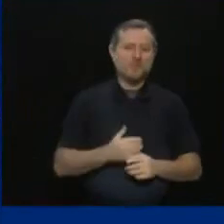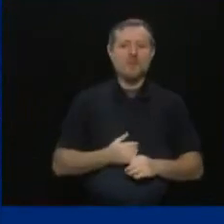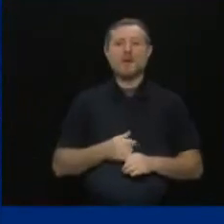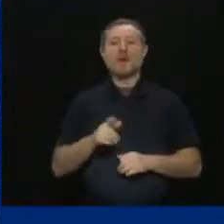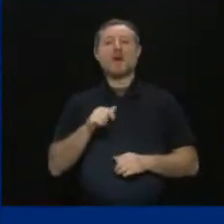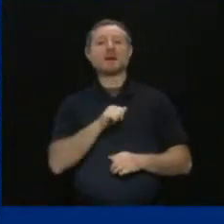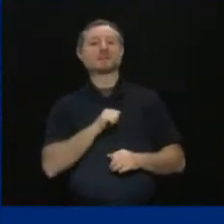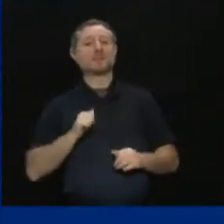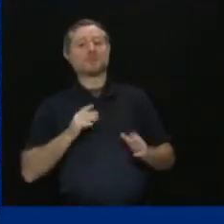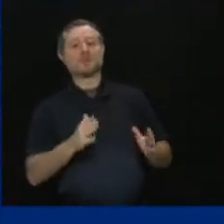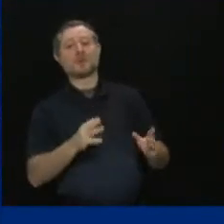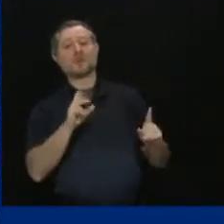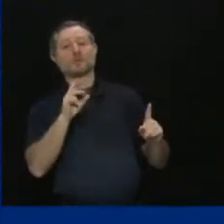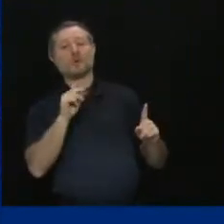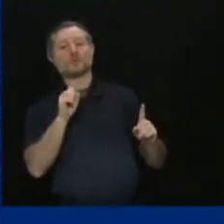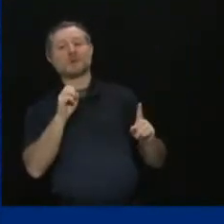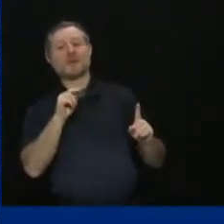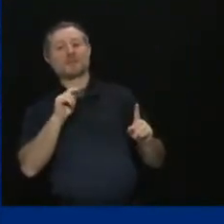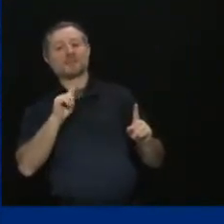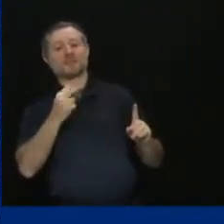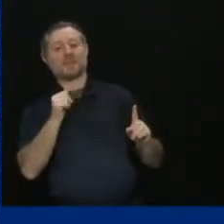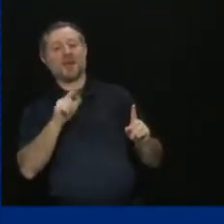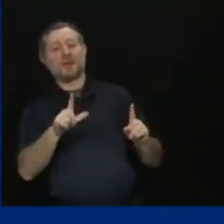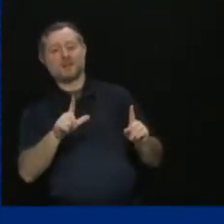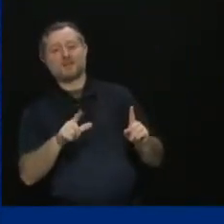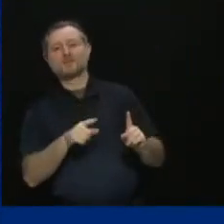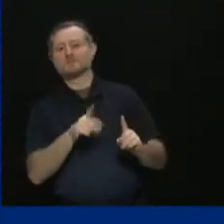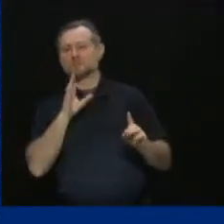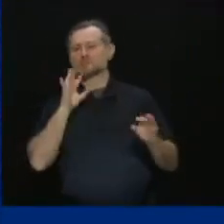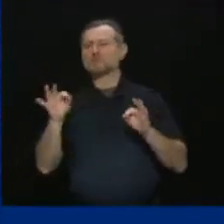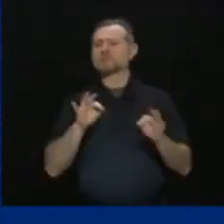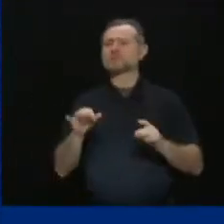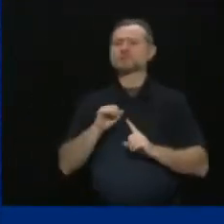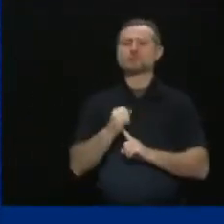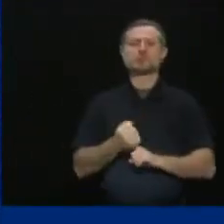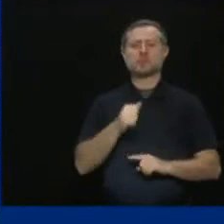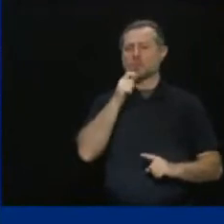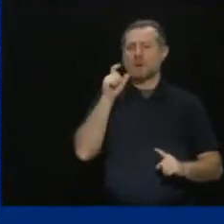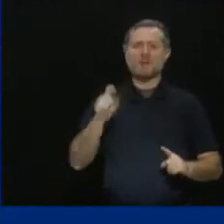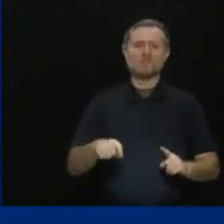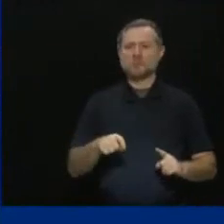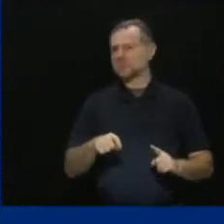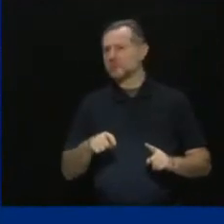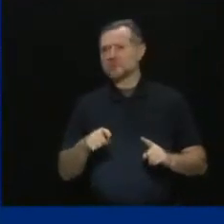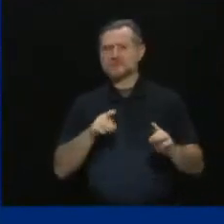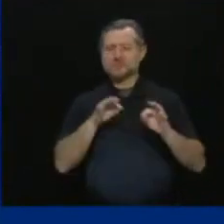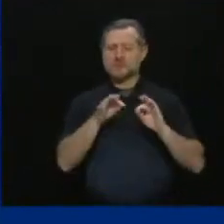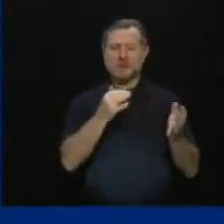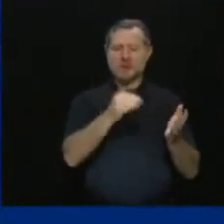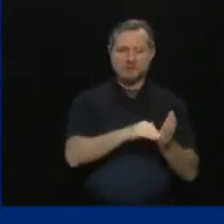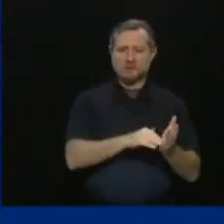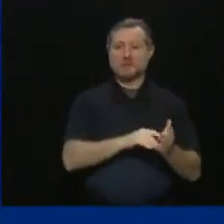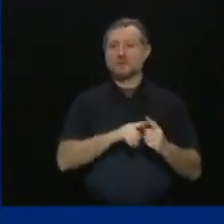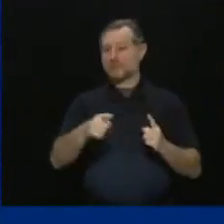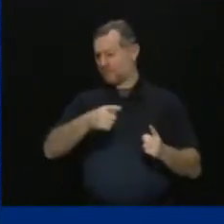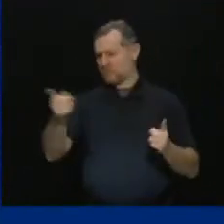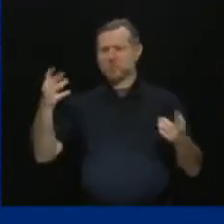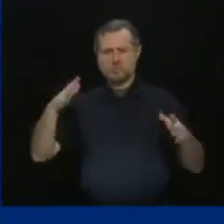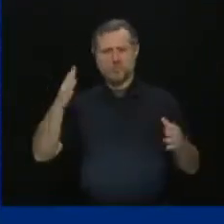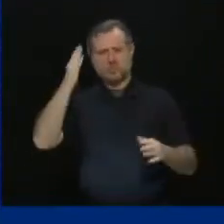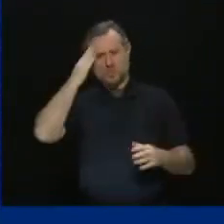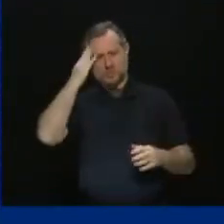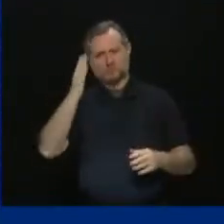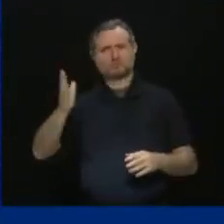did a beautiful job describing the situation. I don't need to go back through that, but I think everyone knows, I know everyone knows that we had a crisis